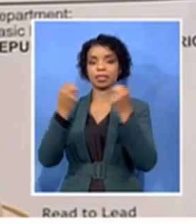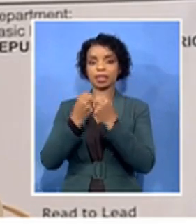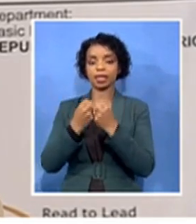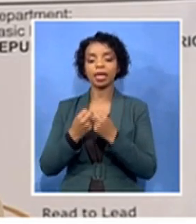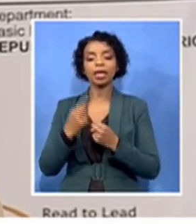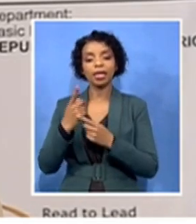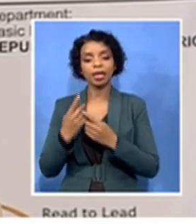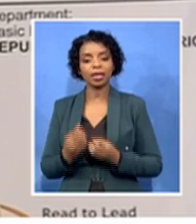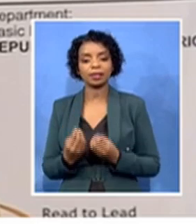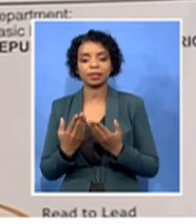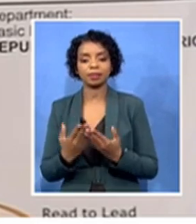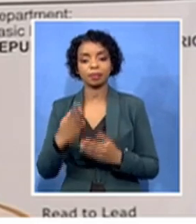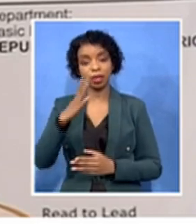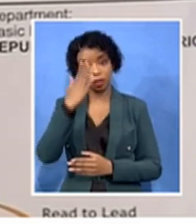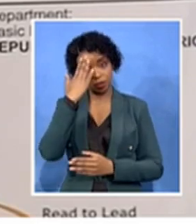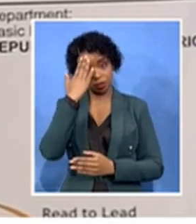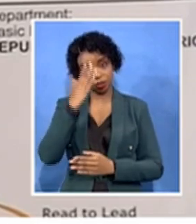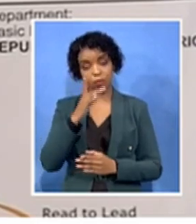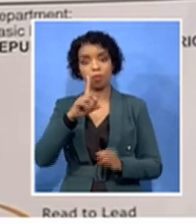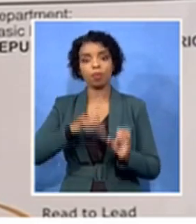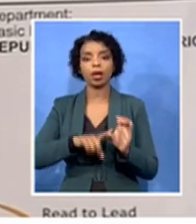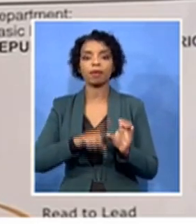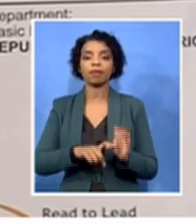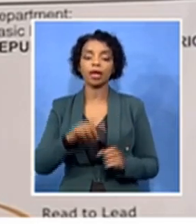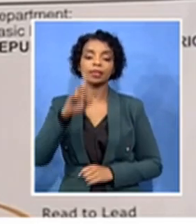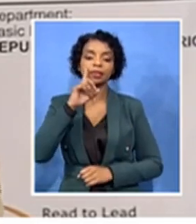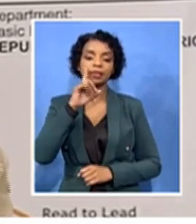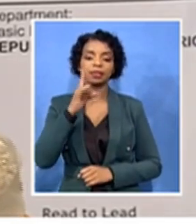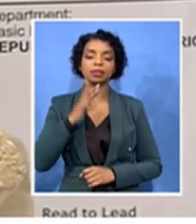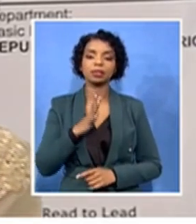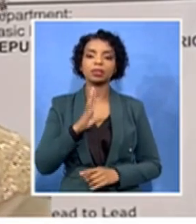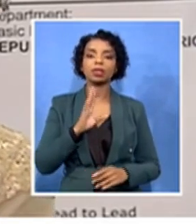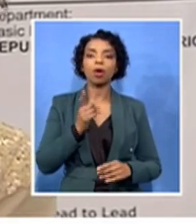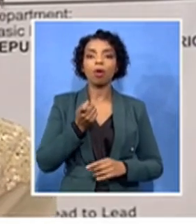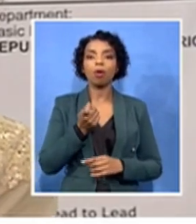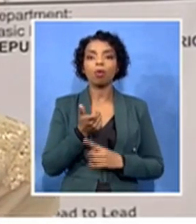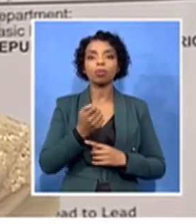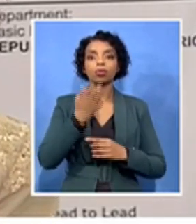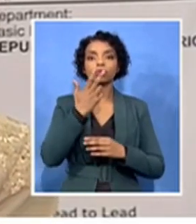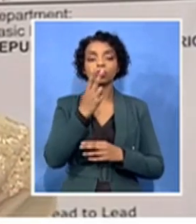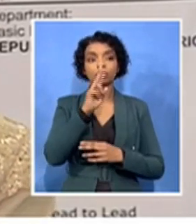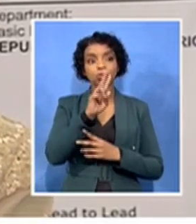almost tripled over the 5 years to 2017. It grew from